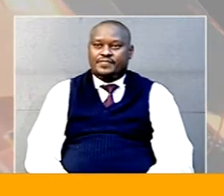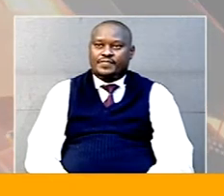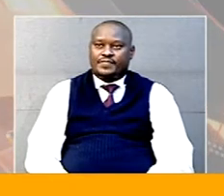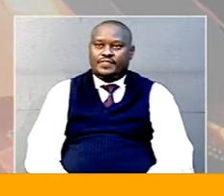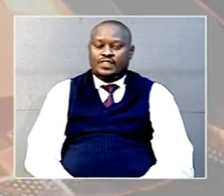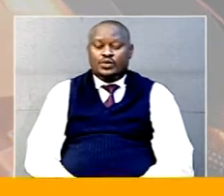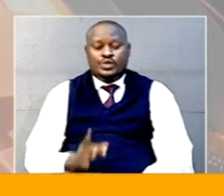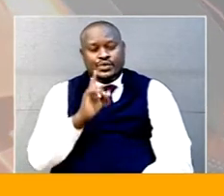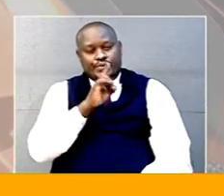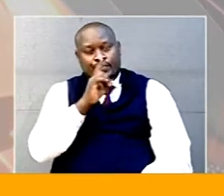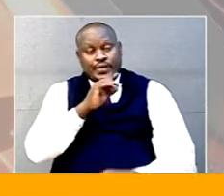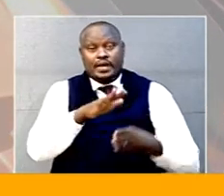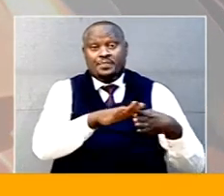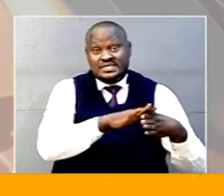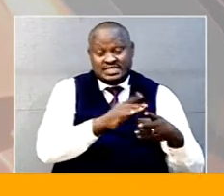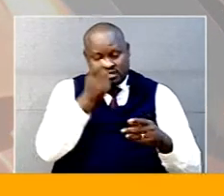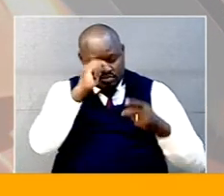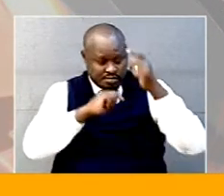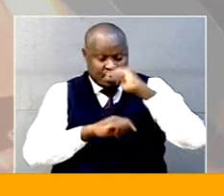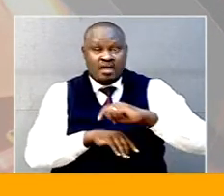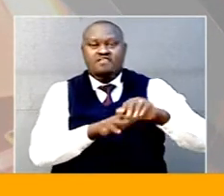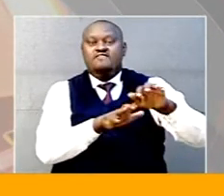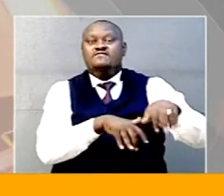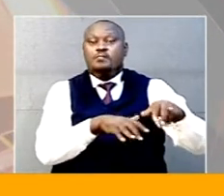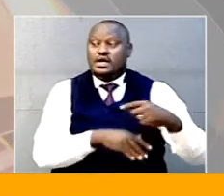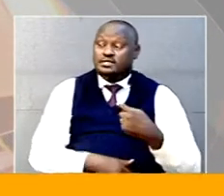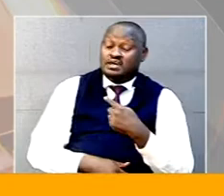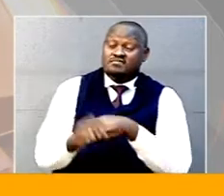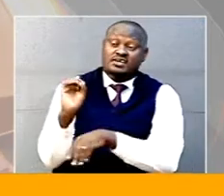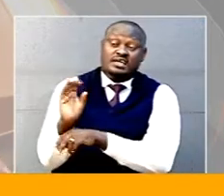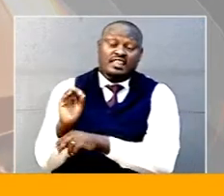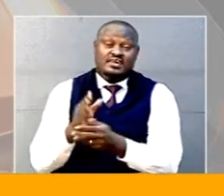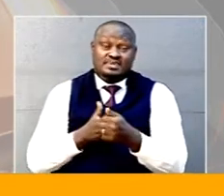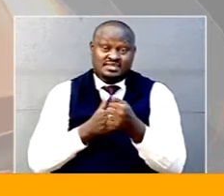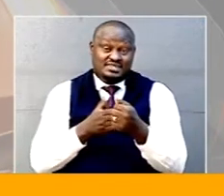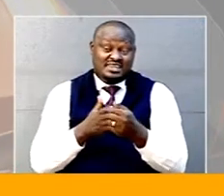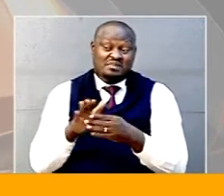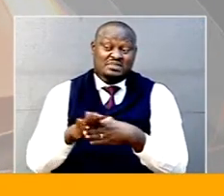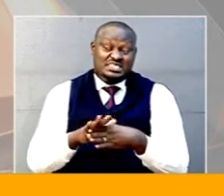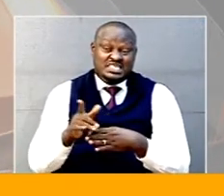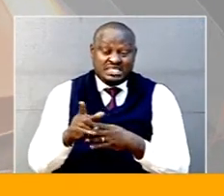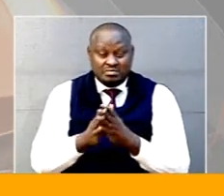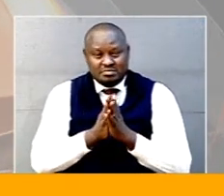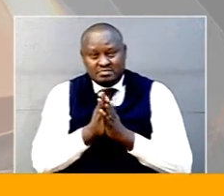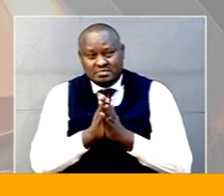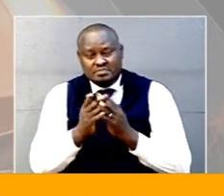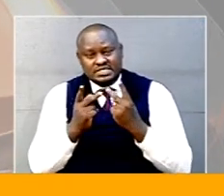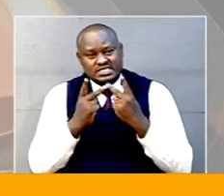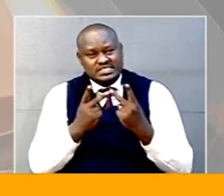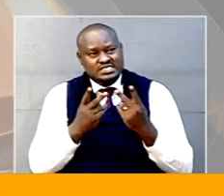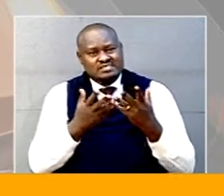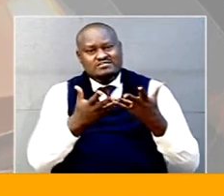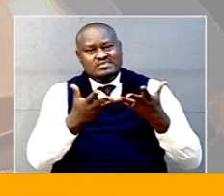Renowned entrepreneur and farmer Odrek Rabogo has challenged business leaders to desist from overcommitting lest they yield